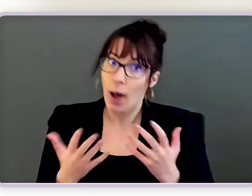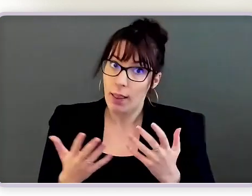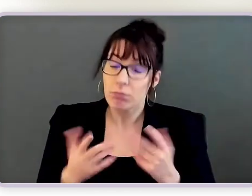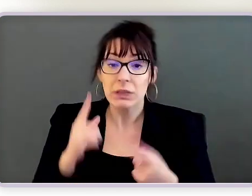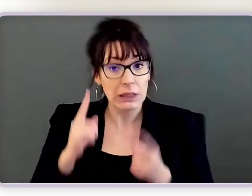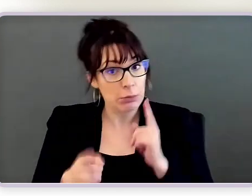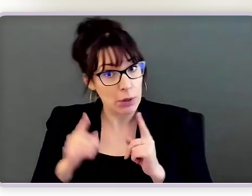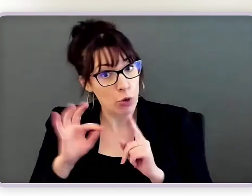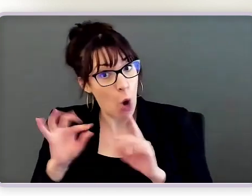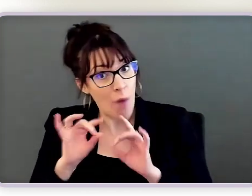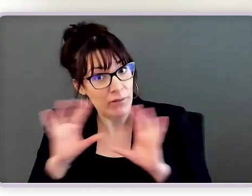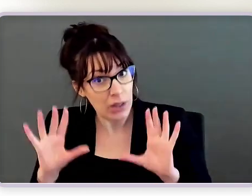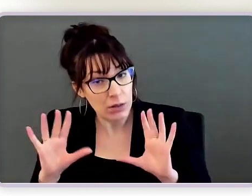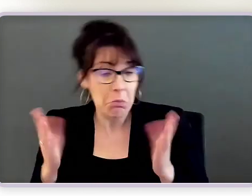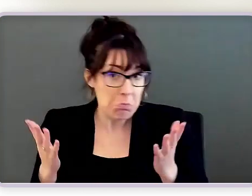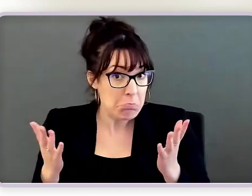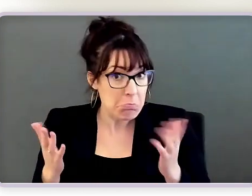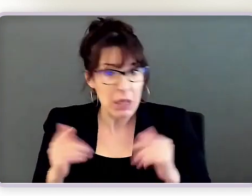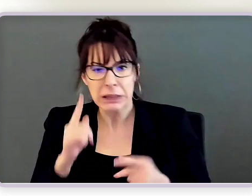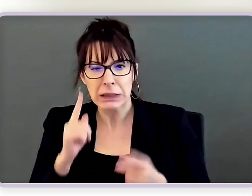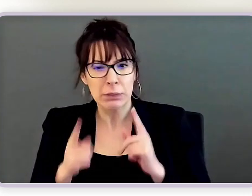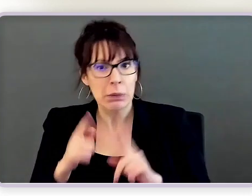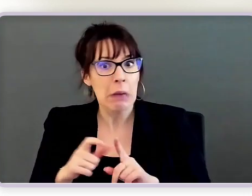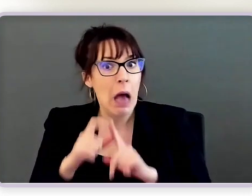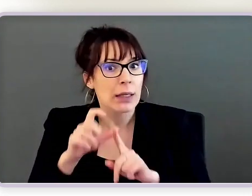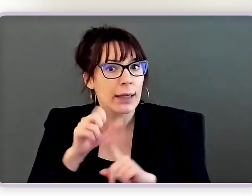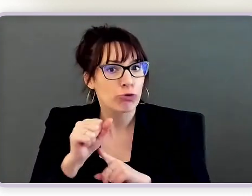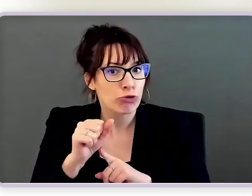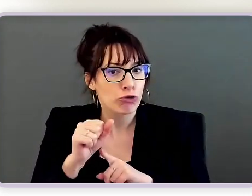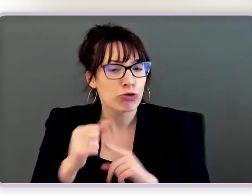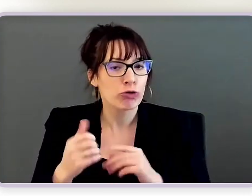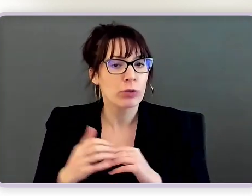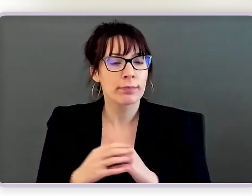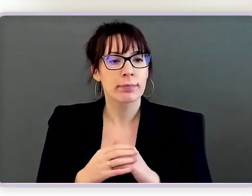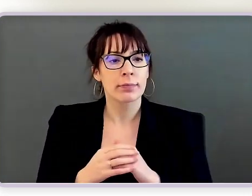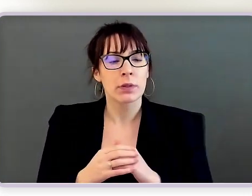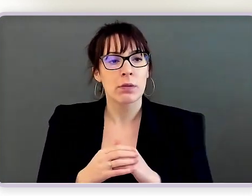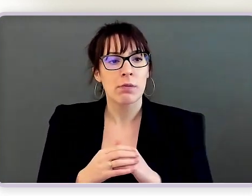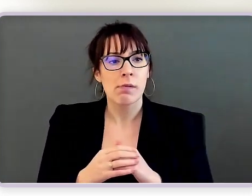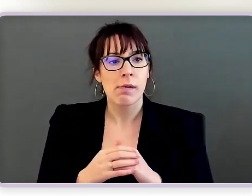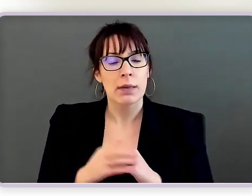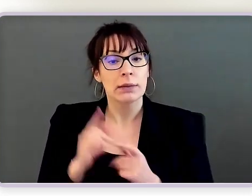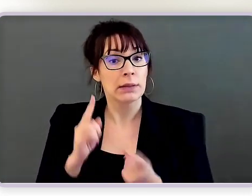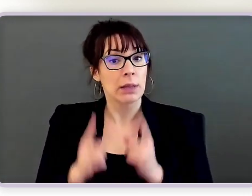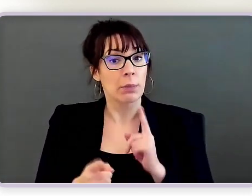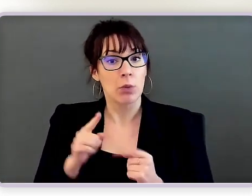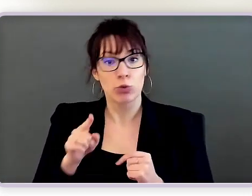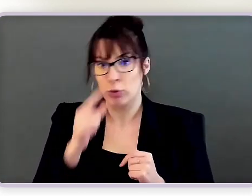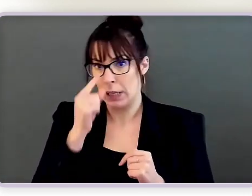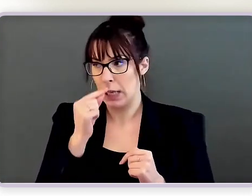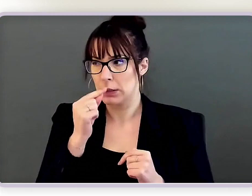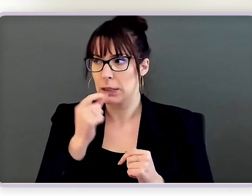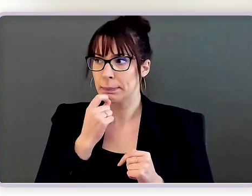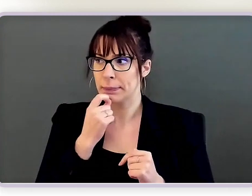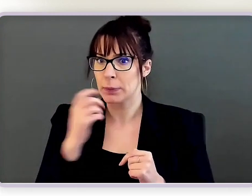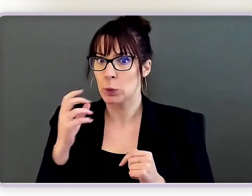quite subtle, and you can probably infer or make an assumption if you look at all the